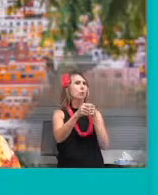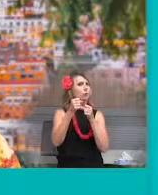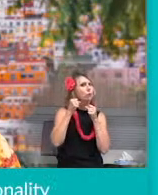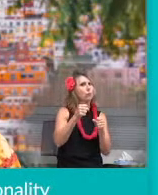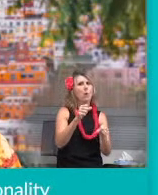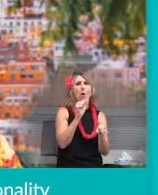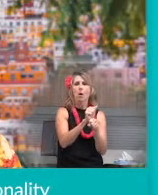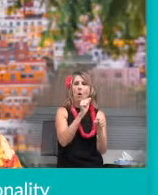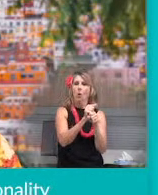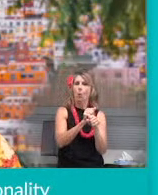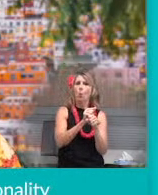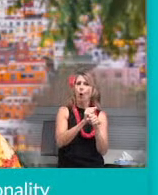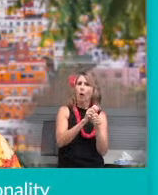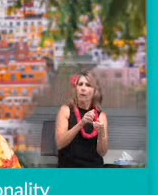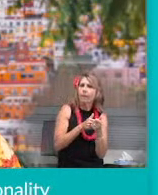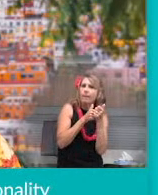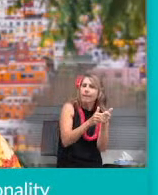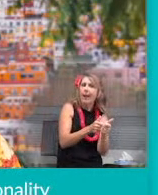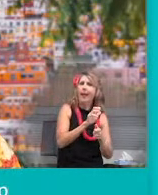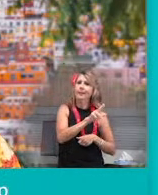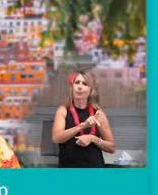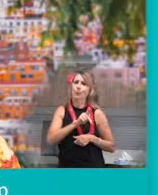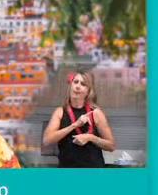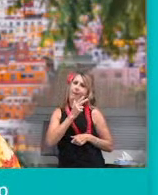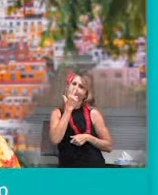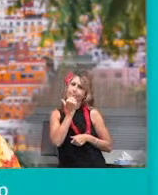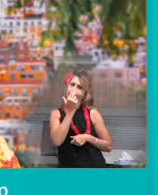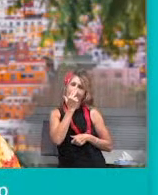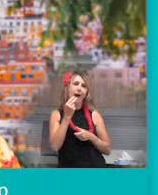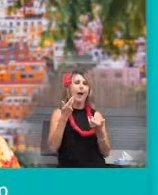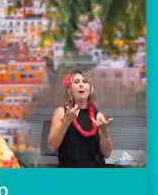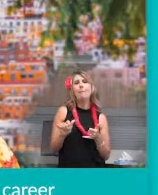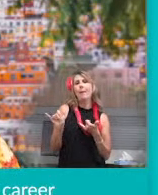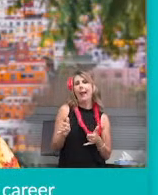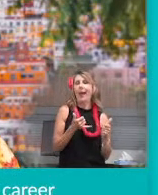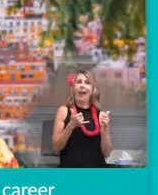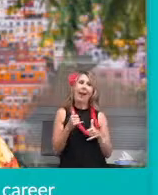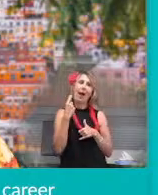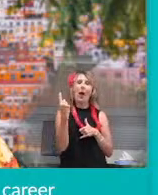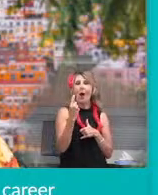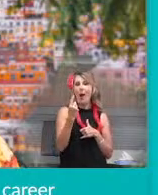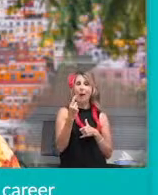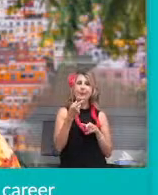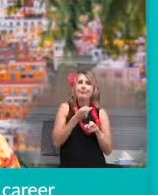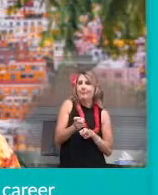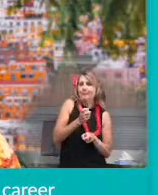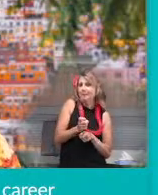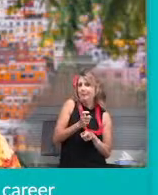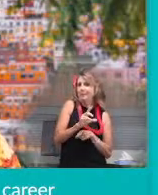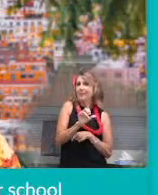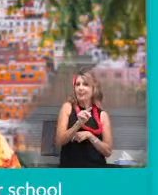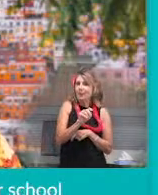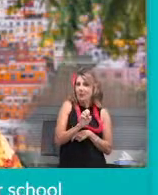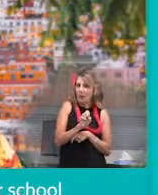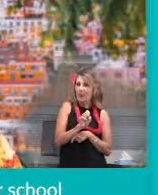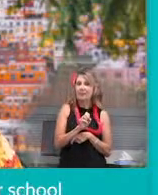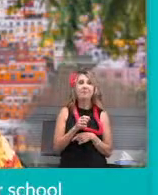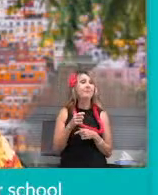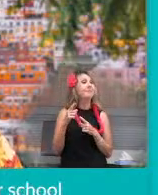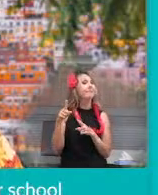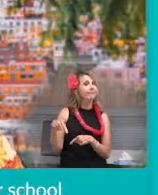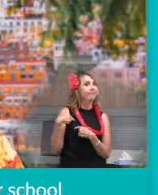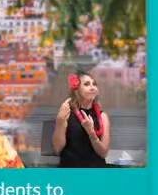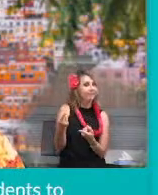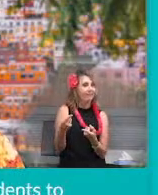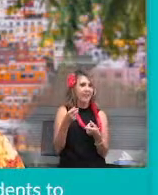ethic and his fun and playful personality, always ready with a quip or a one-liner. Throughout his career, Jamie has worked